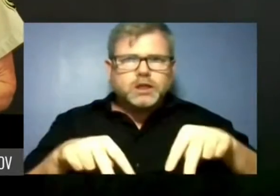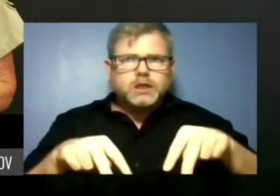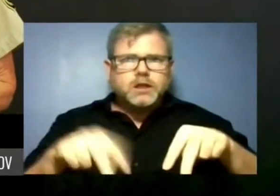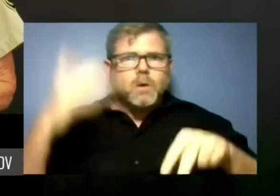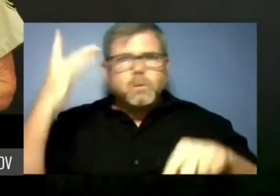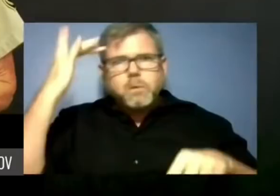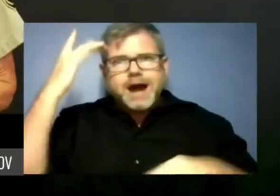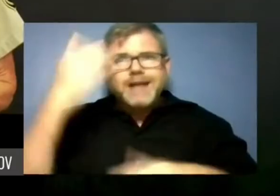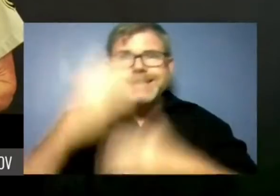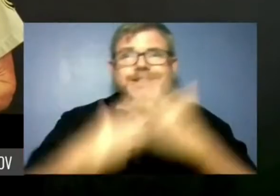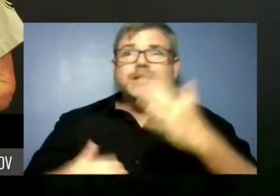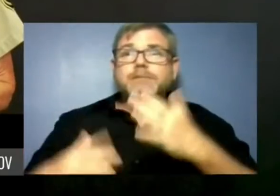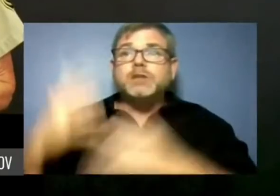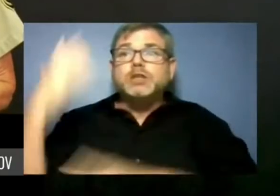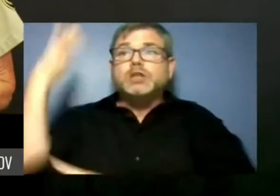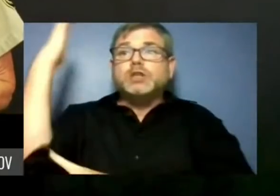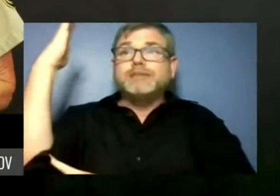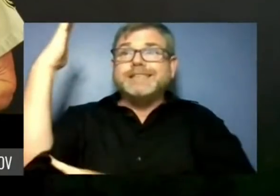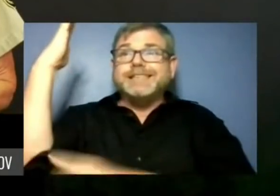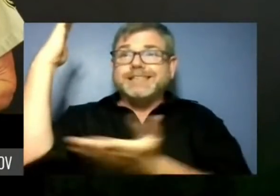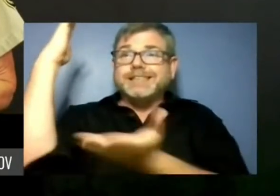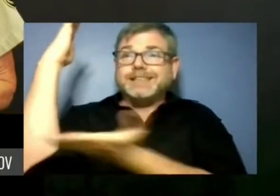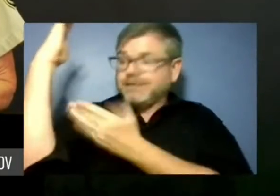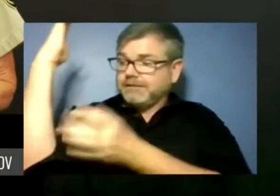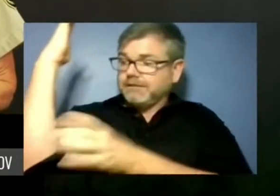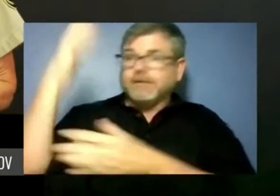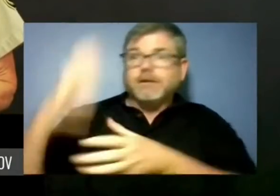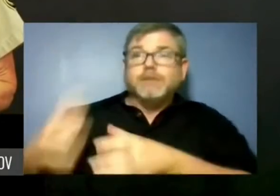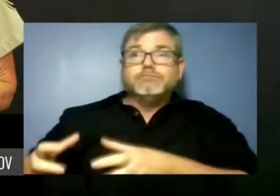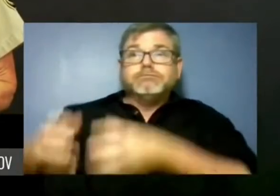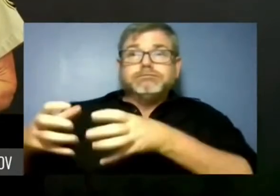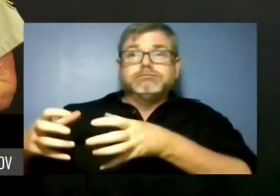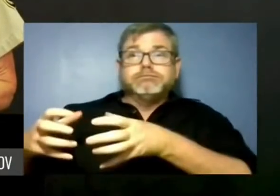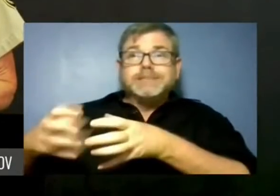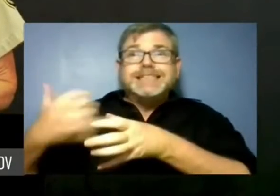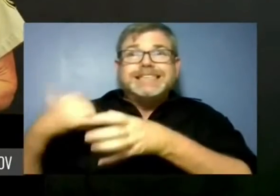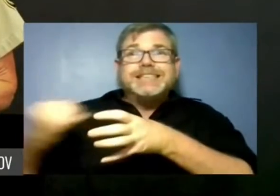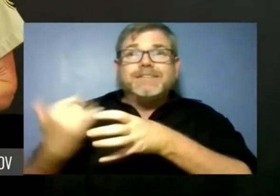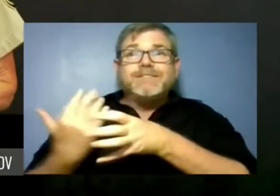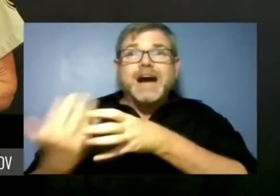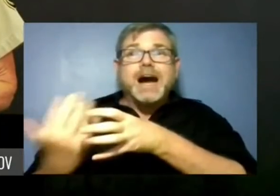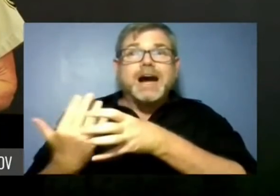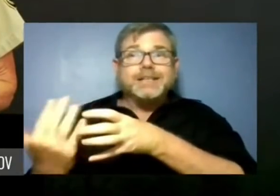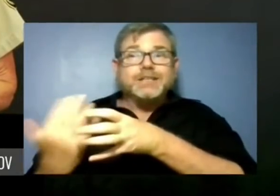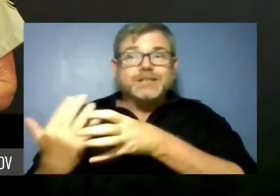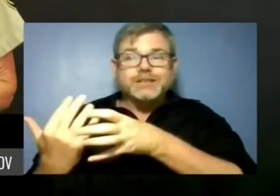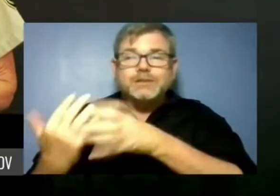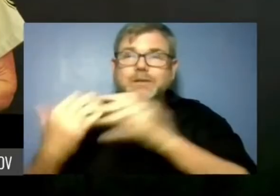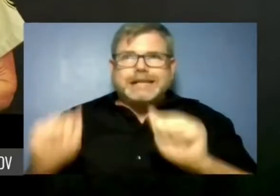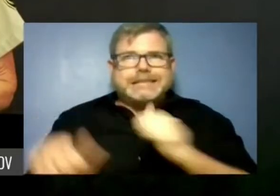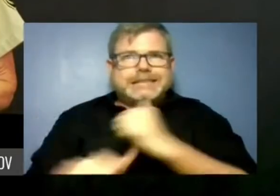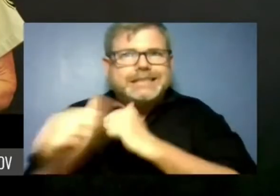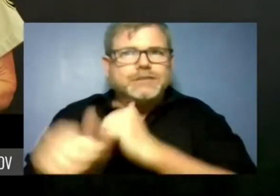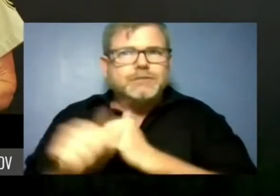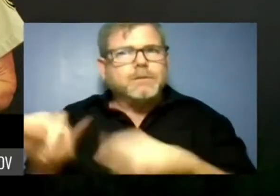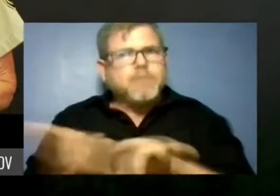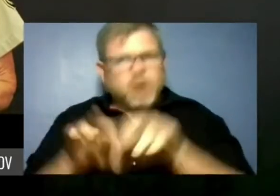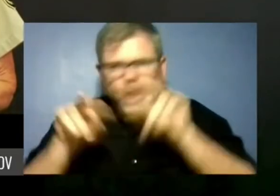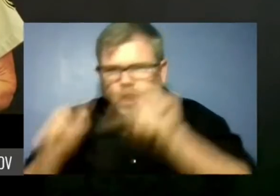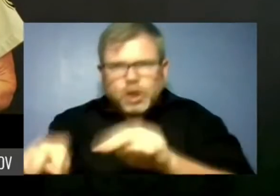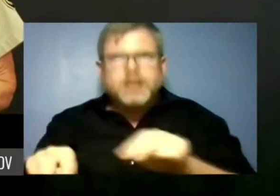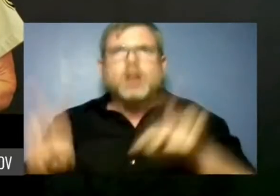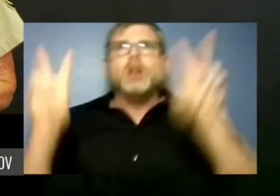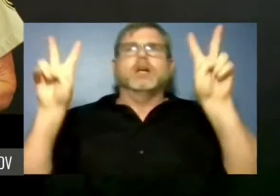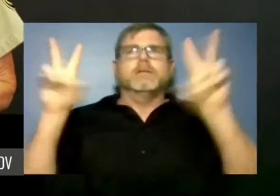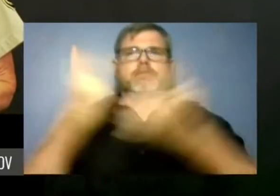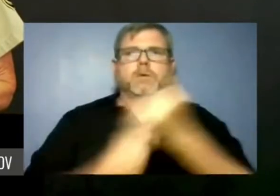of your favorite places in the forest. They're all going to look different. You know, we have different things that make these